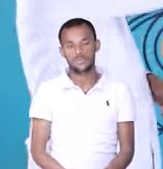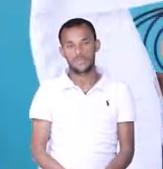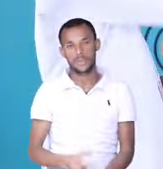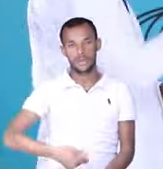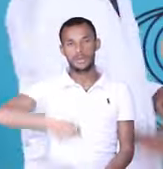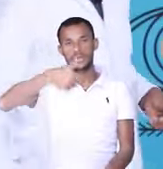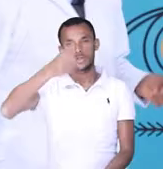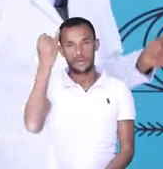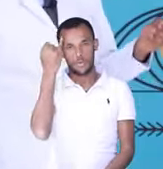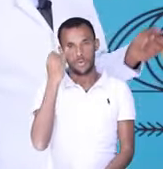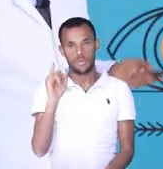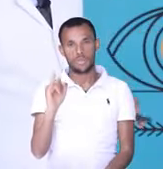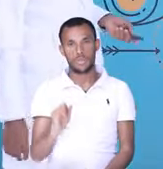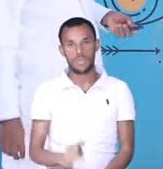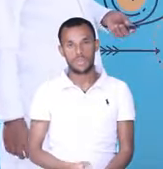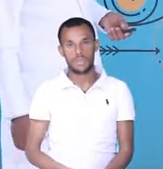The other point,